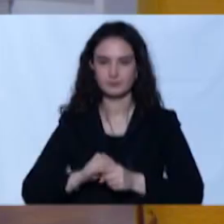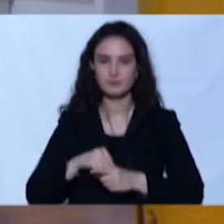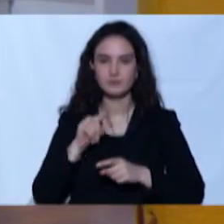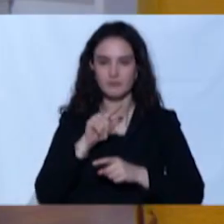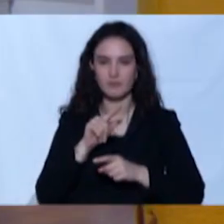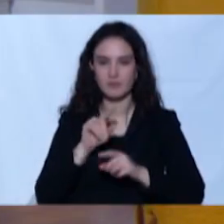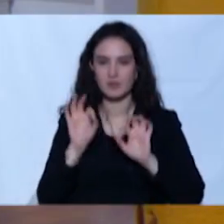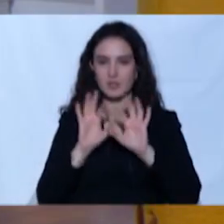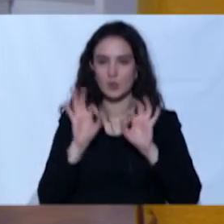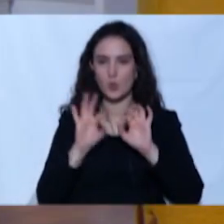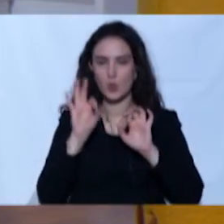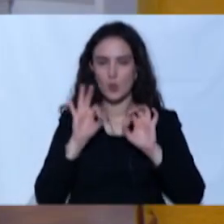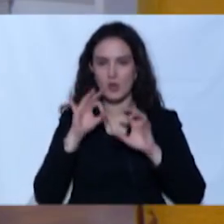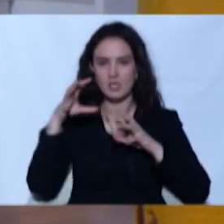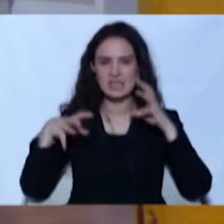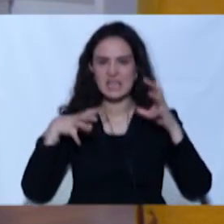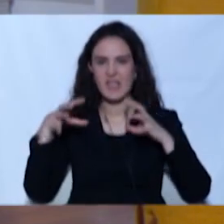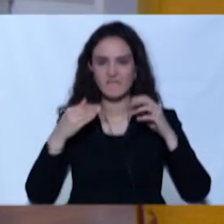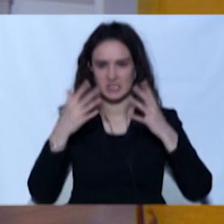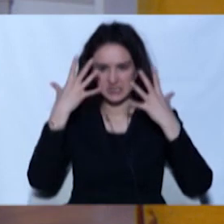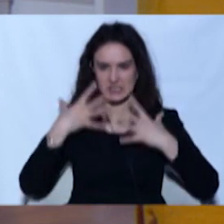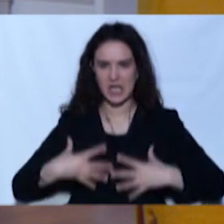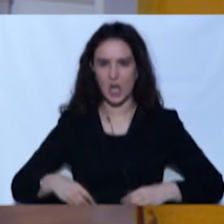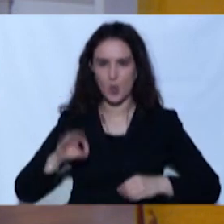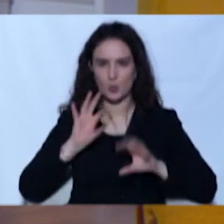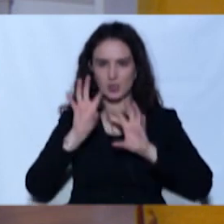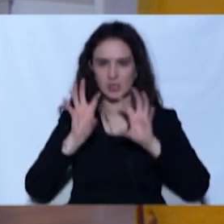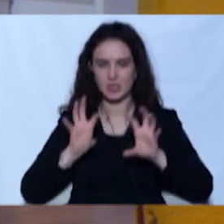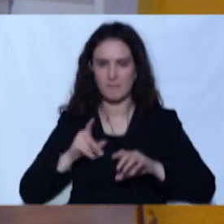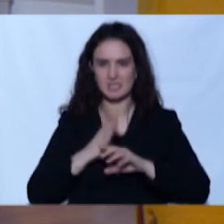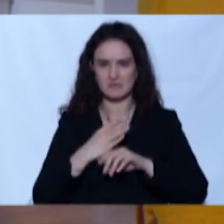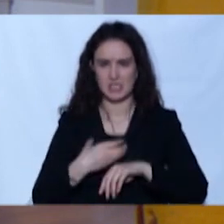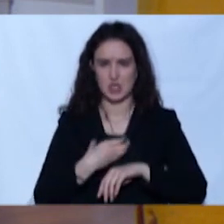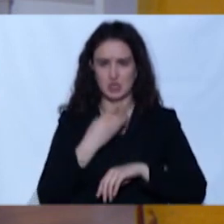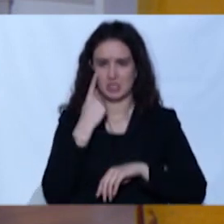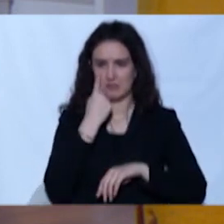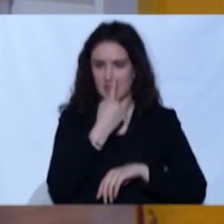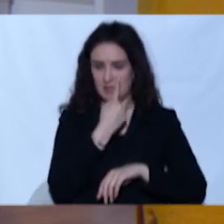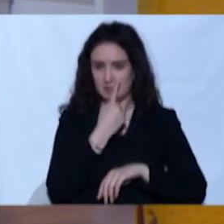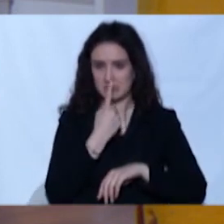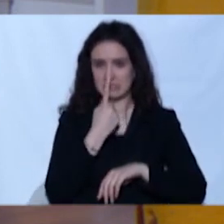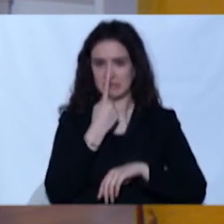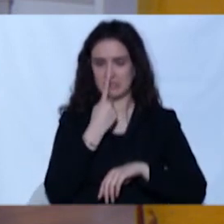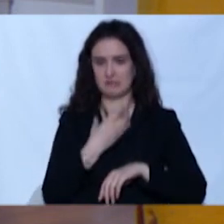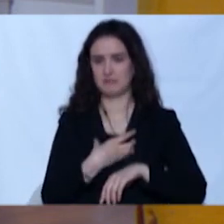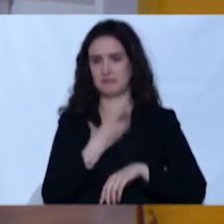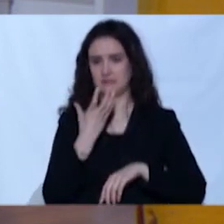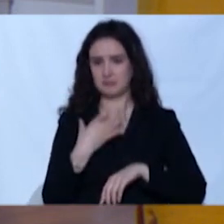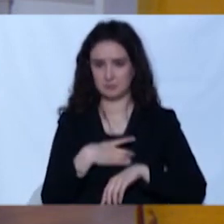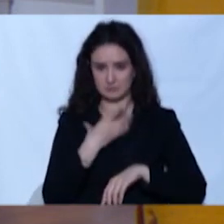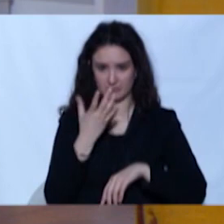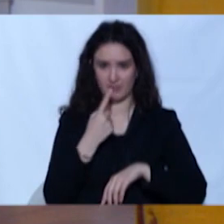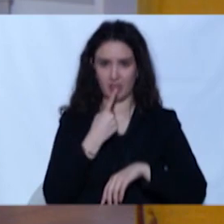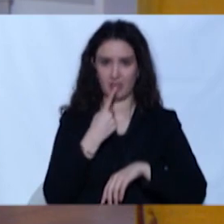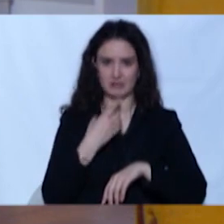the Gruffalo's body parts. The Gruffalo has terrible eyes, a terrible nose, a terrible